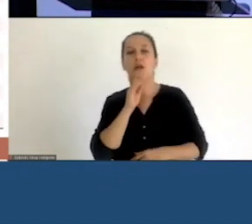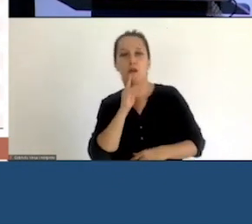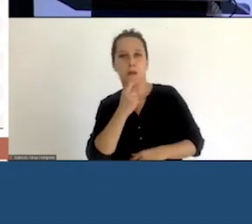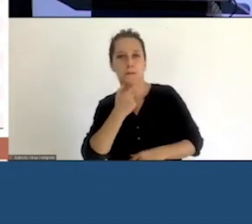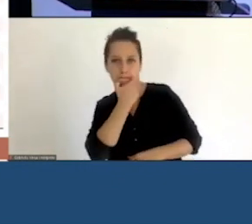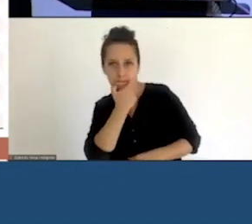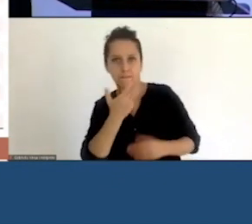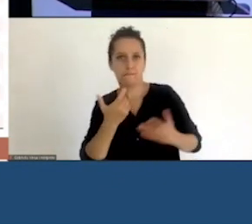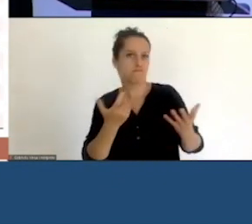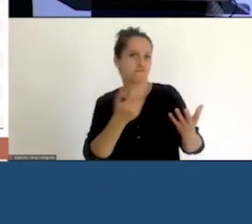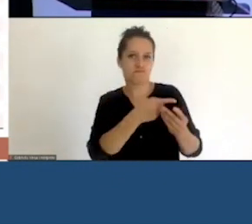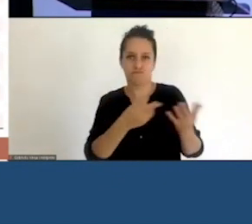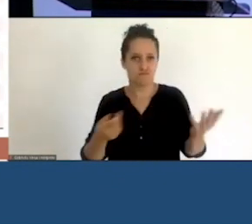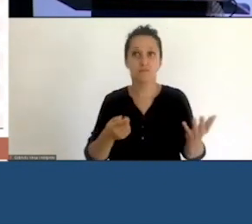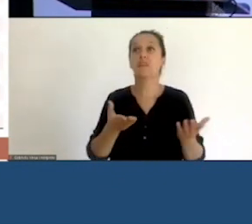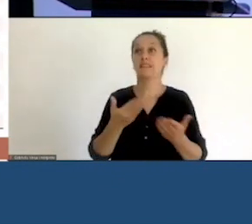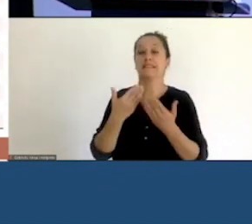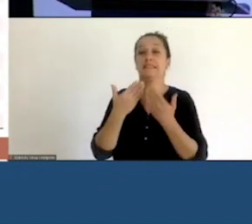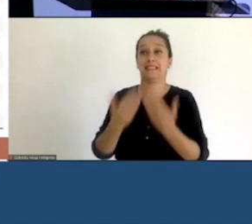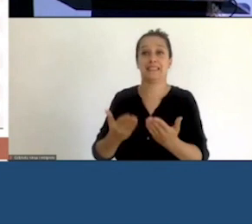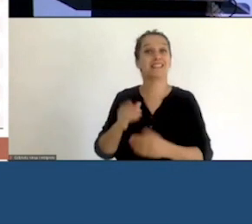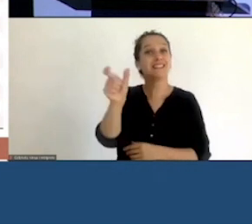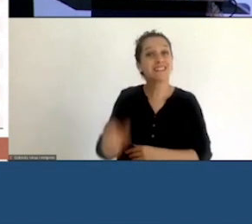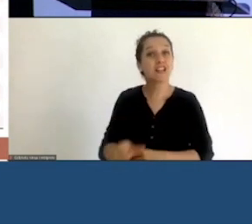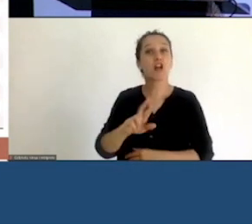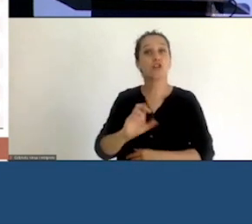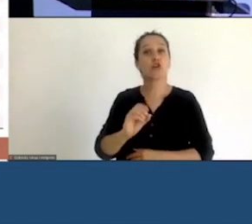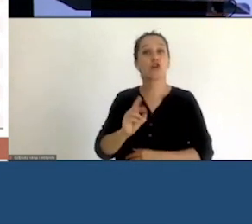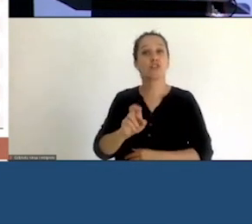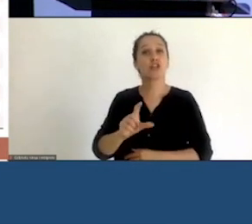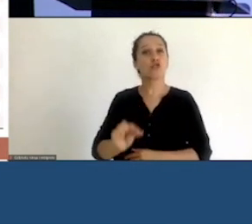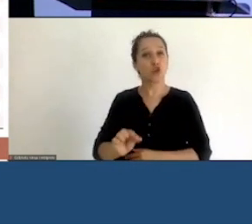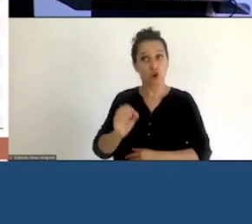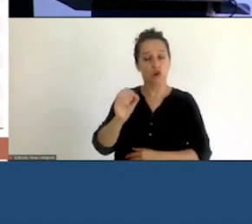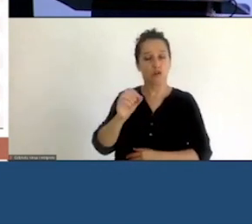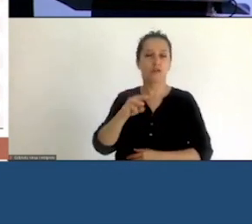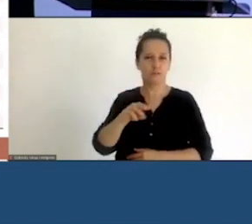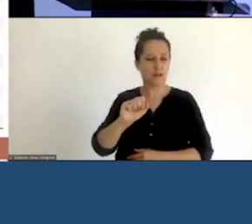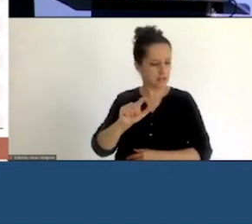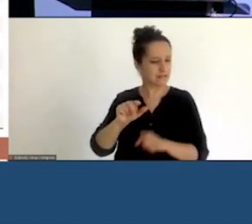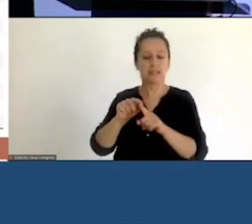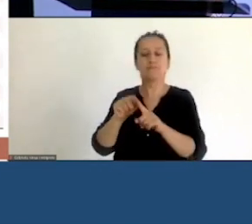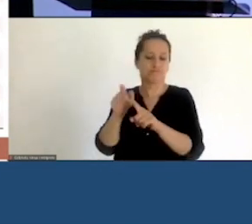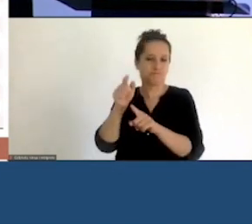I want to thank Rodrigo Mirka, who's the first chair of the